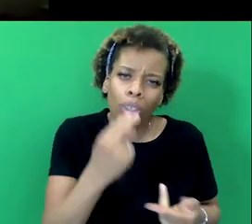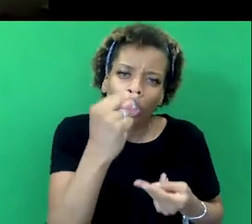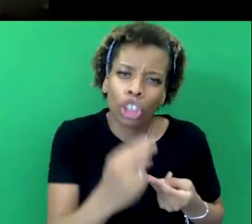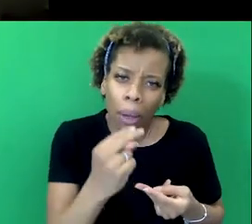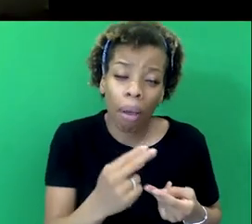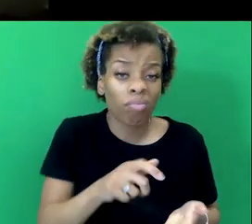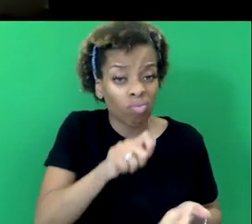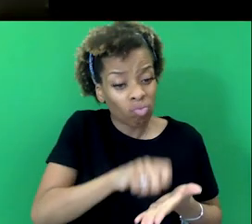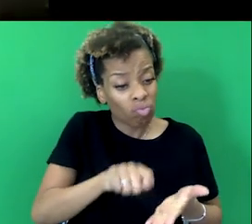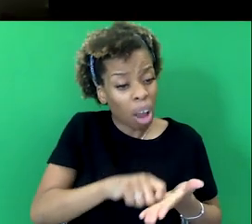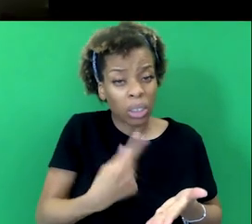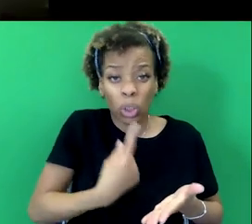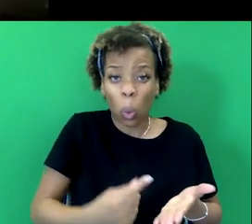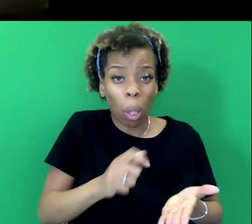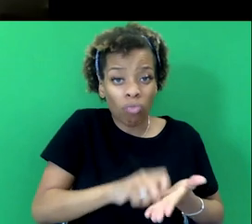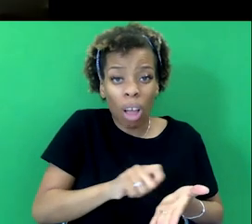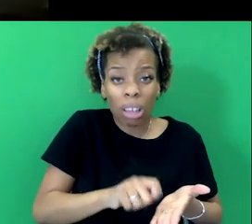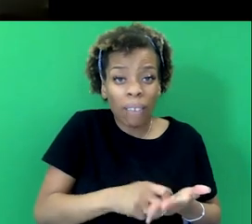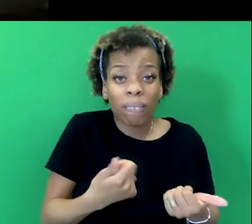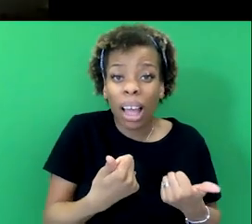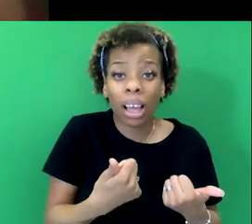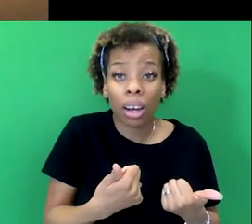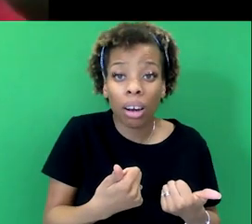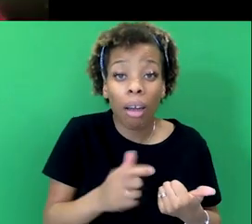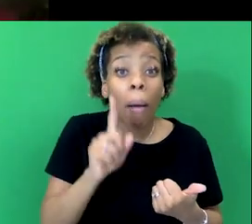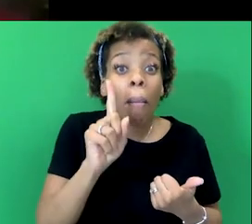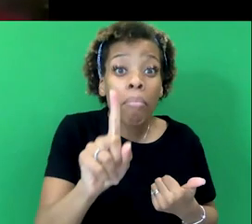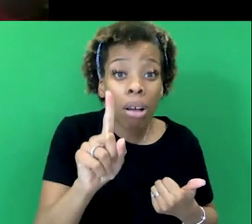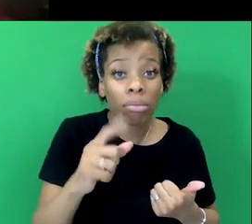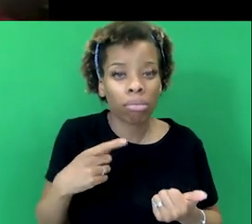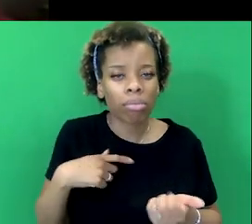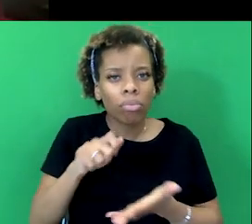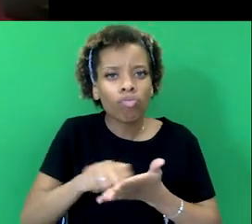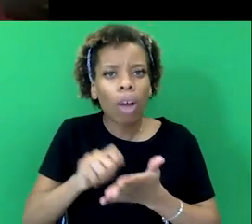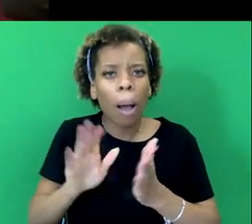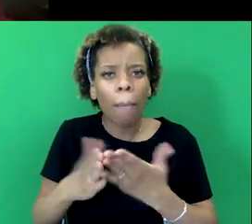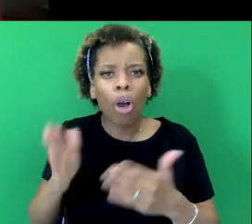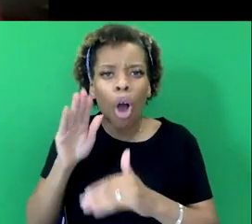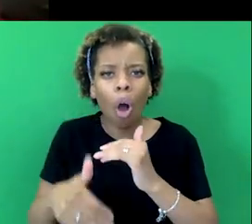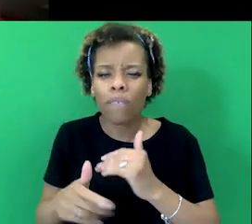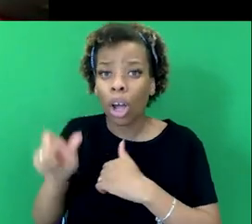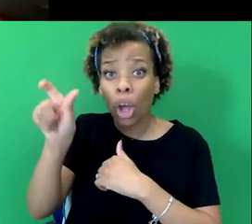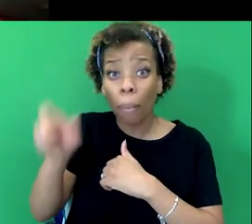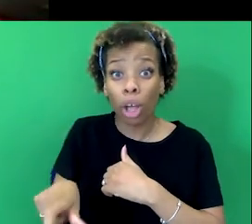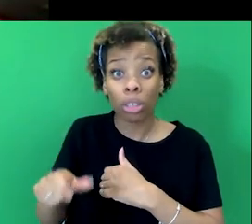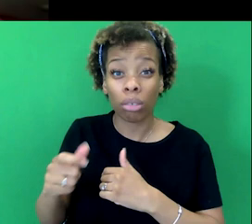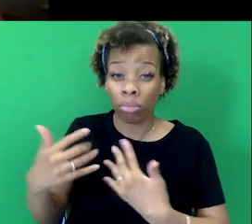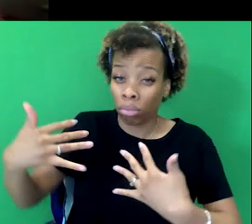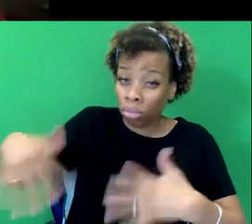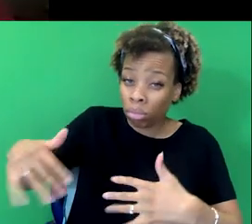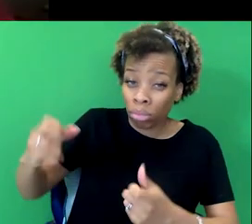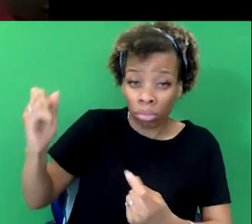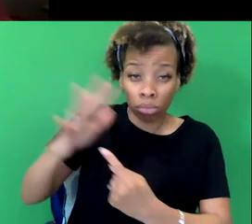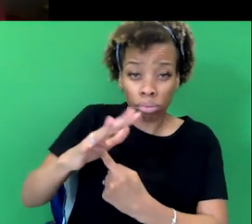just write it. But then there's another problem, which if you write a book about somebody who is important in history